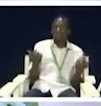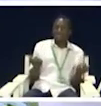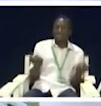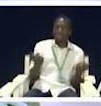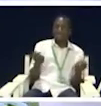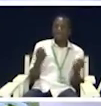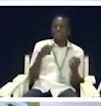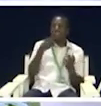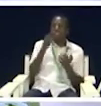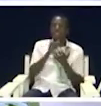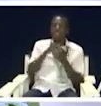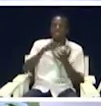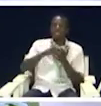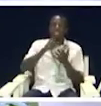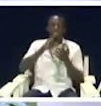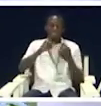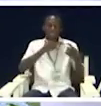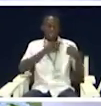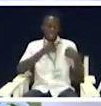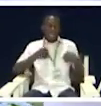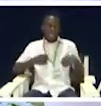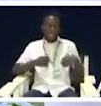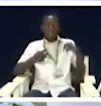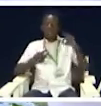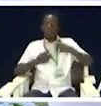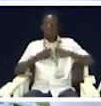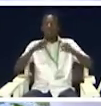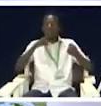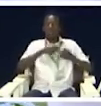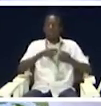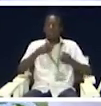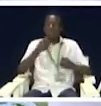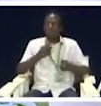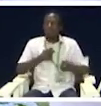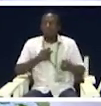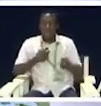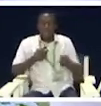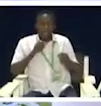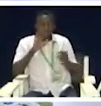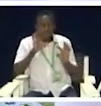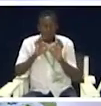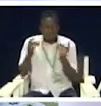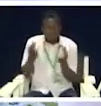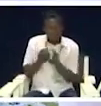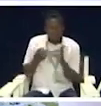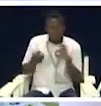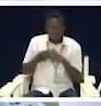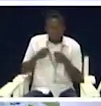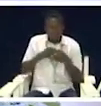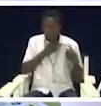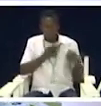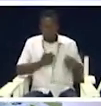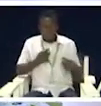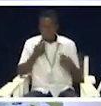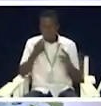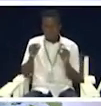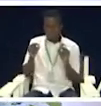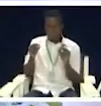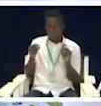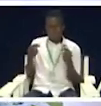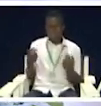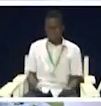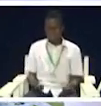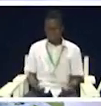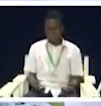was heart problem. They were asking me if anybody has heart problem in my family. I said no. At the end of the day, I went from one hospital